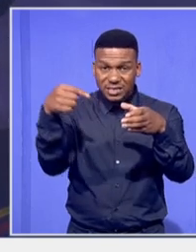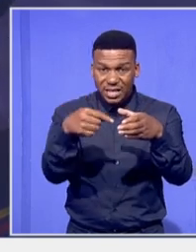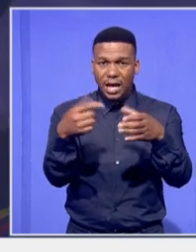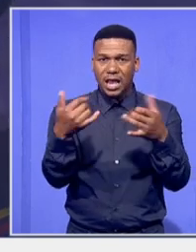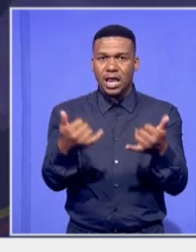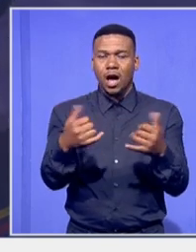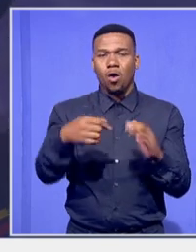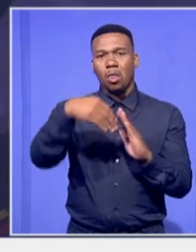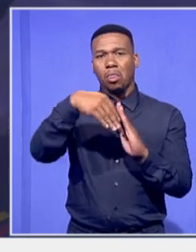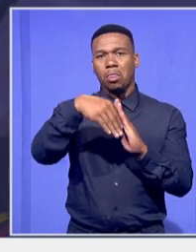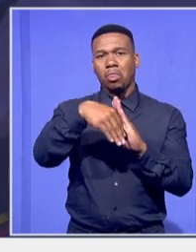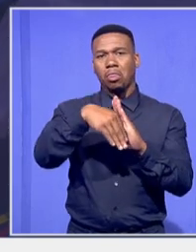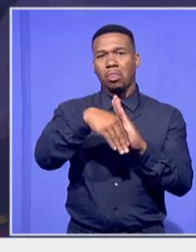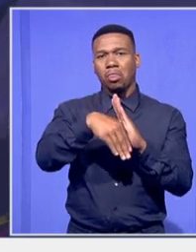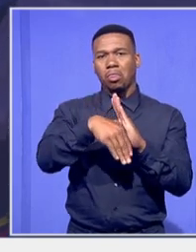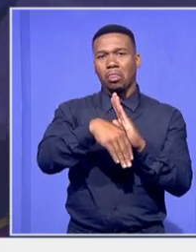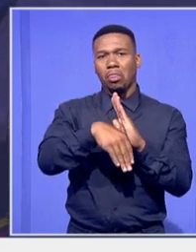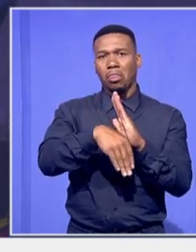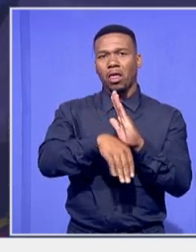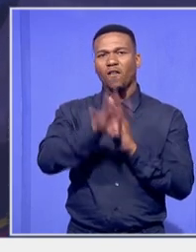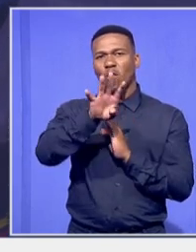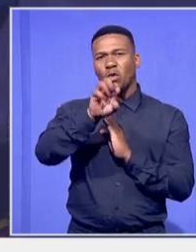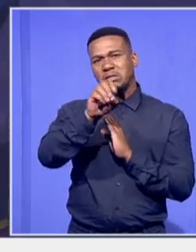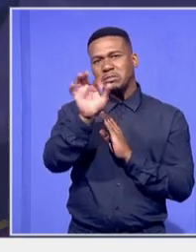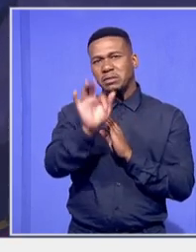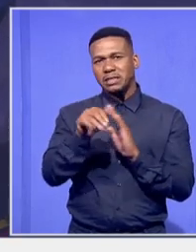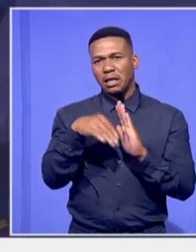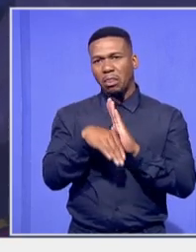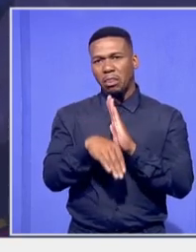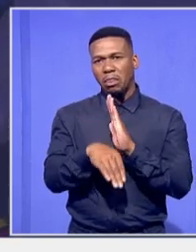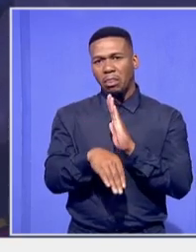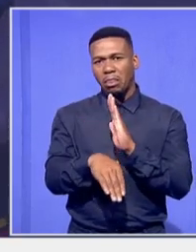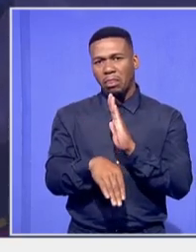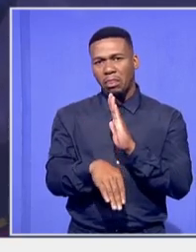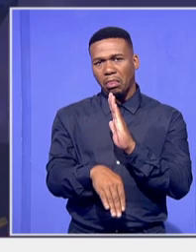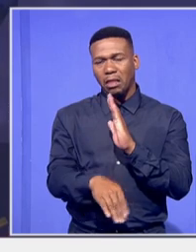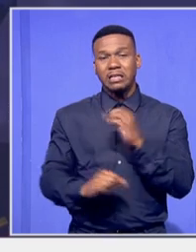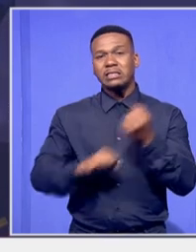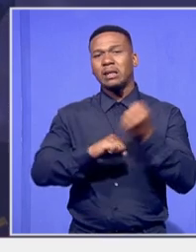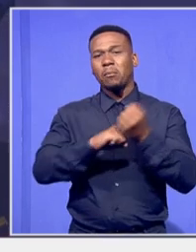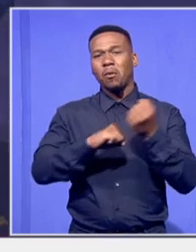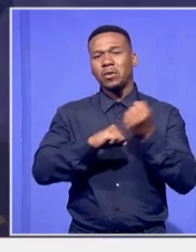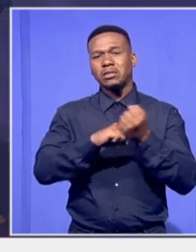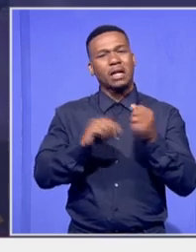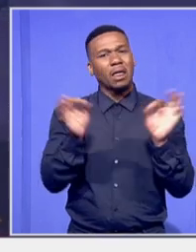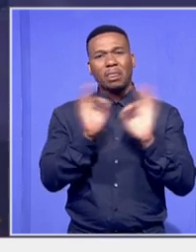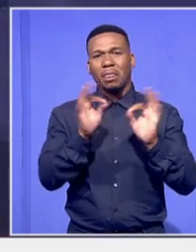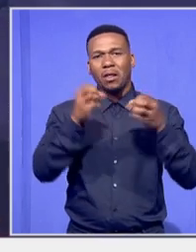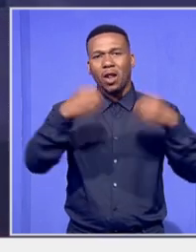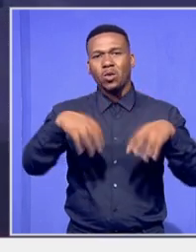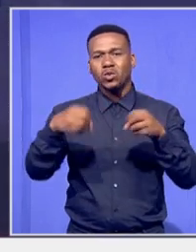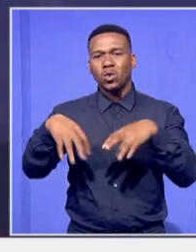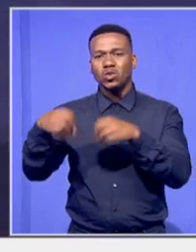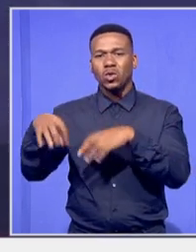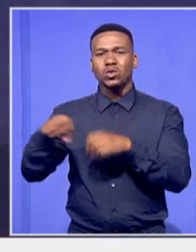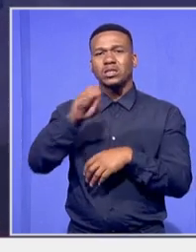40s. It has unquestionably lost the support of the majority of South Africans.